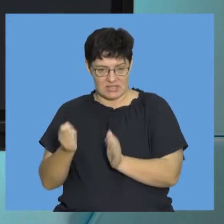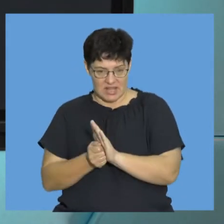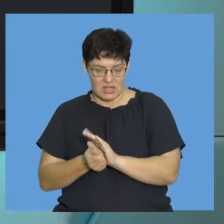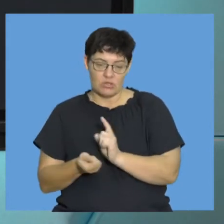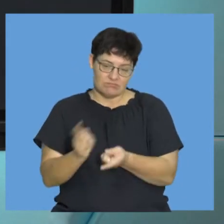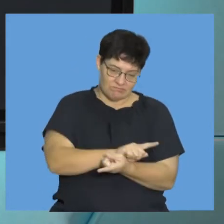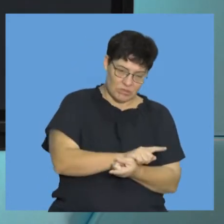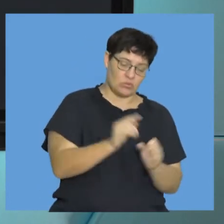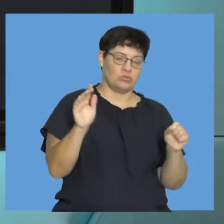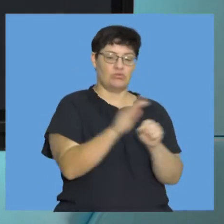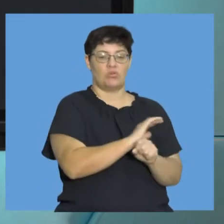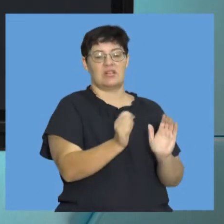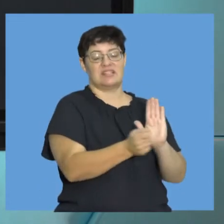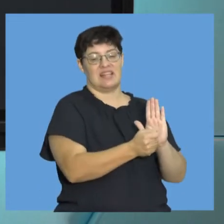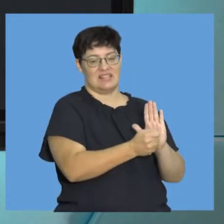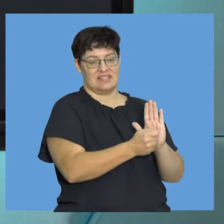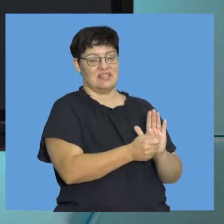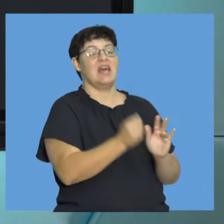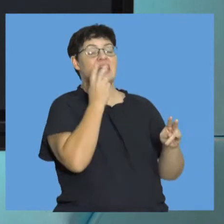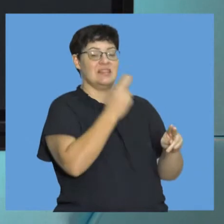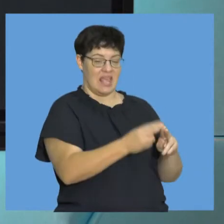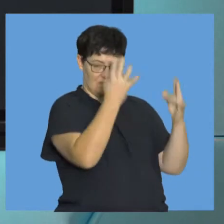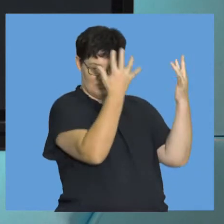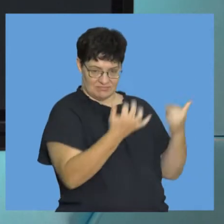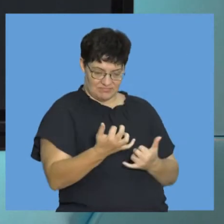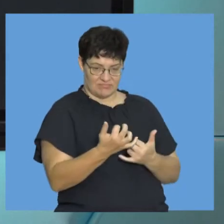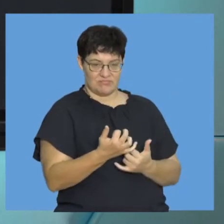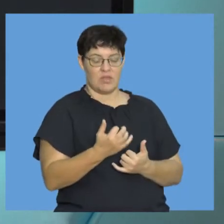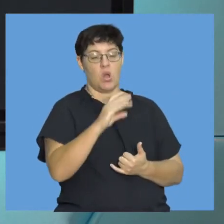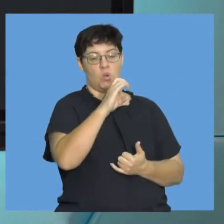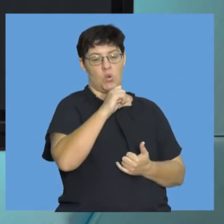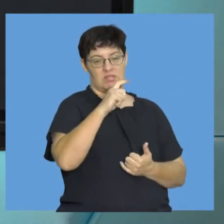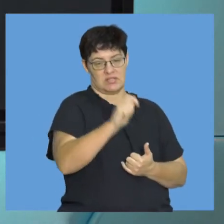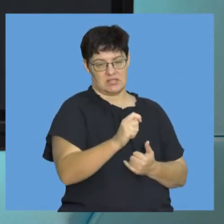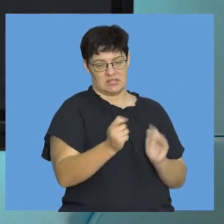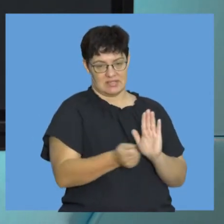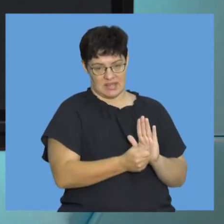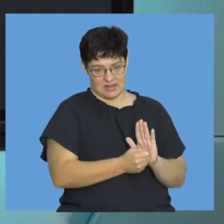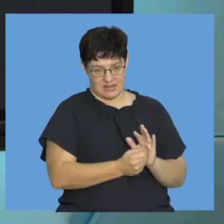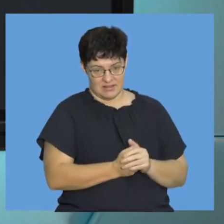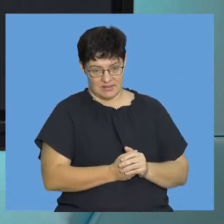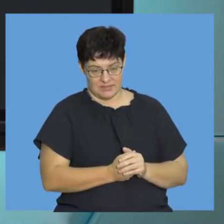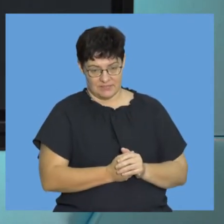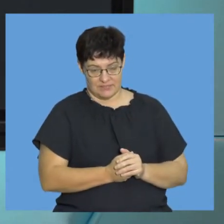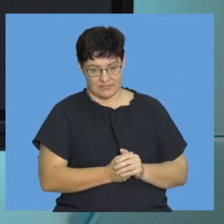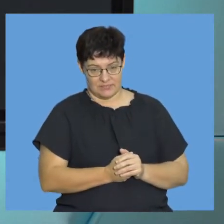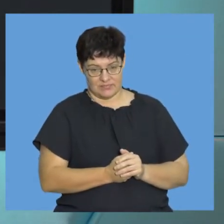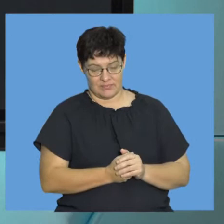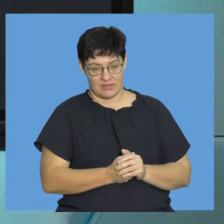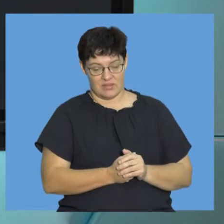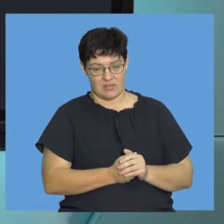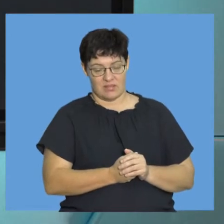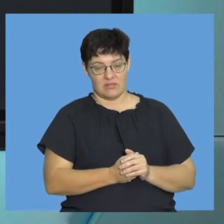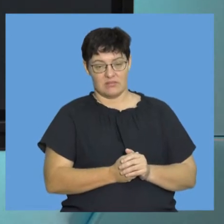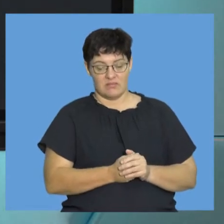total sales and then work out your cost of sales. So important, you need to determine the